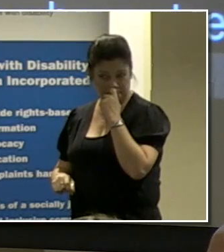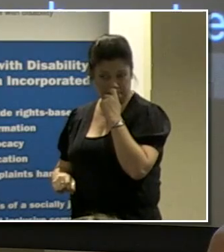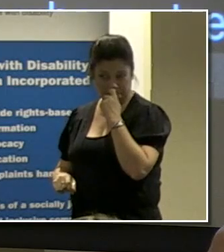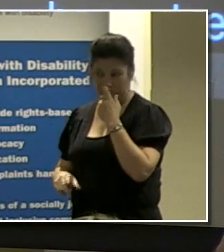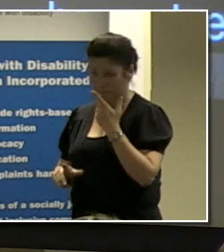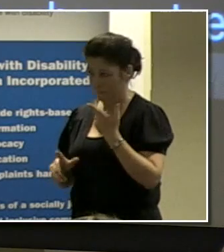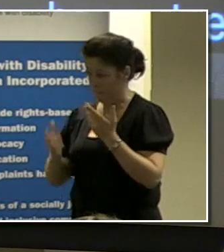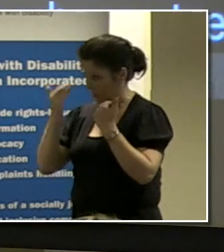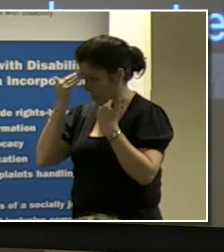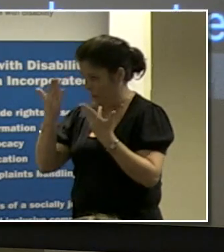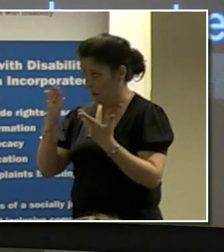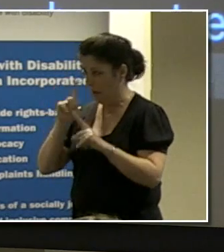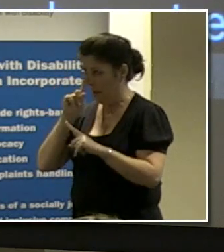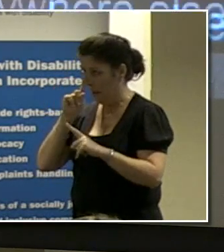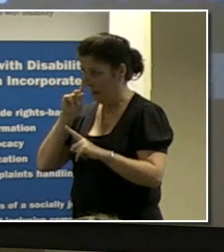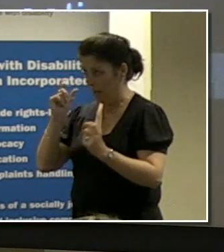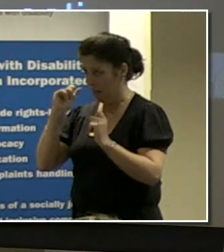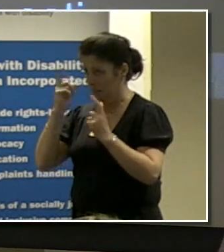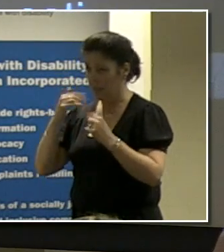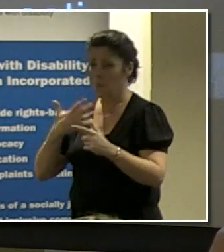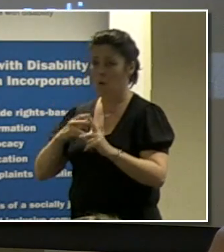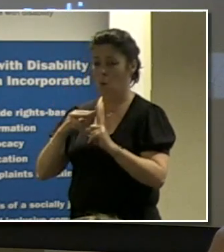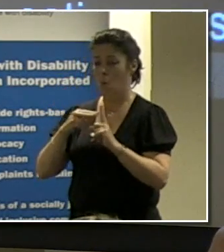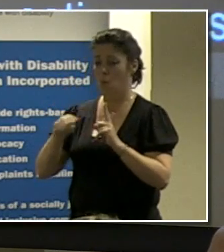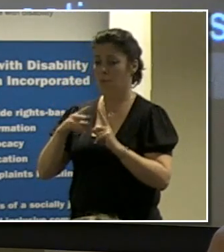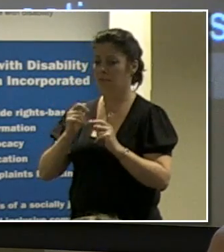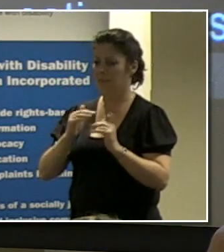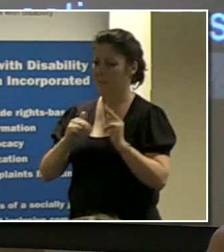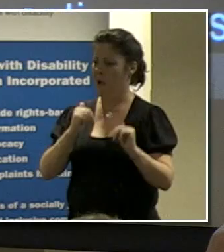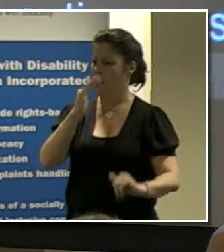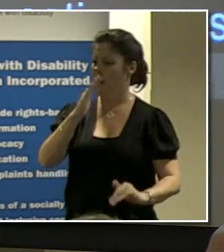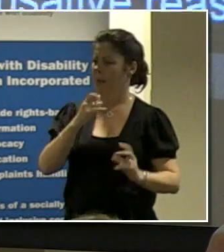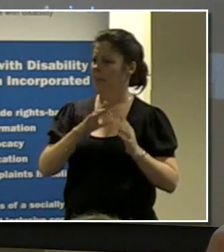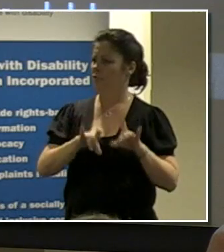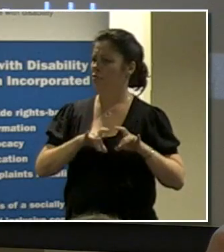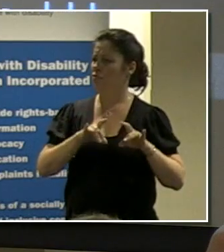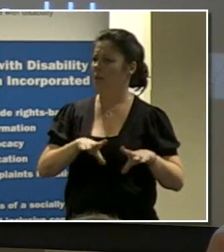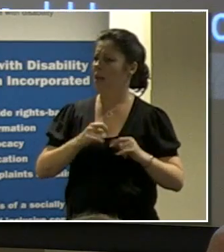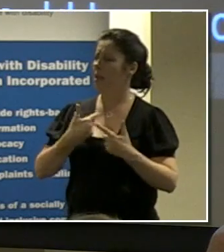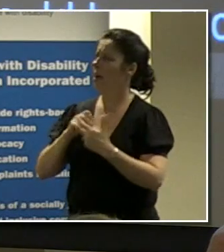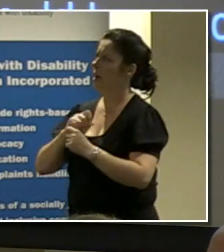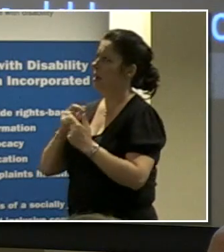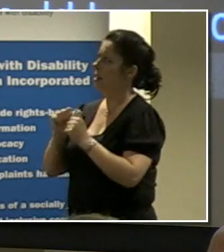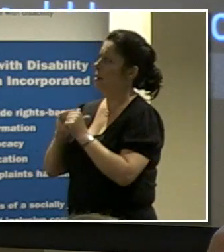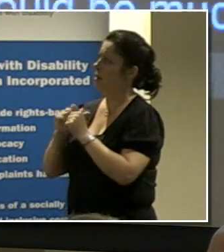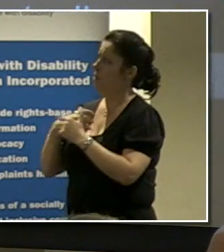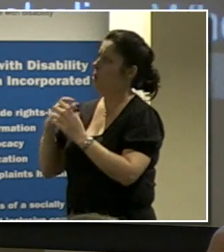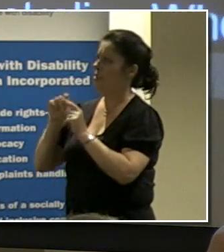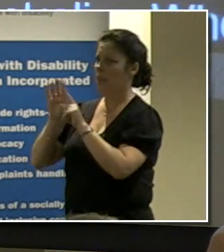causative reasons why autism should be much higher in South Australia. And when we look at